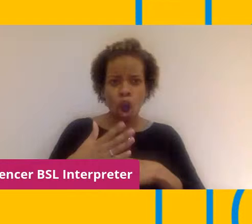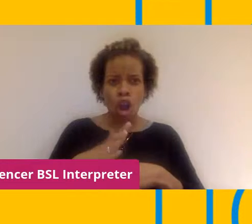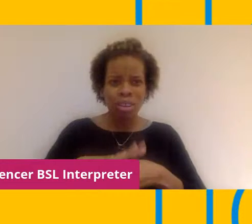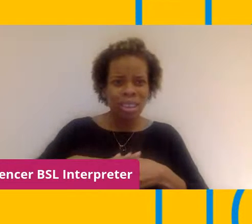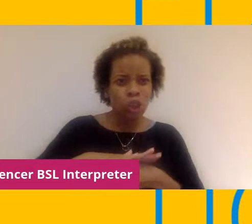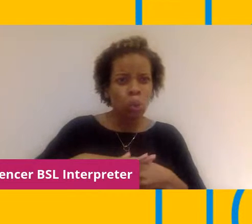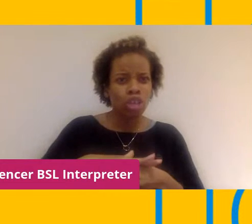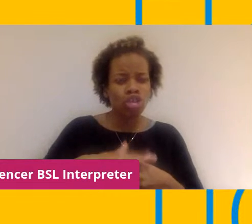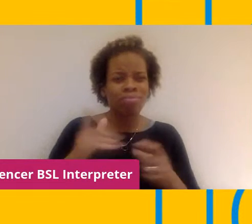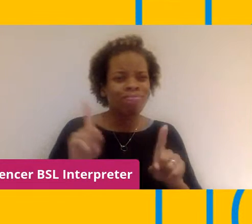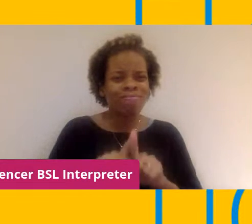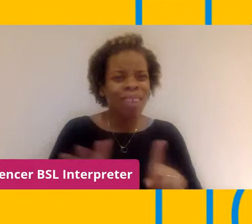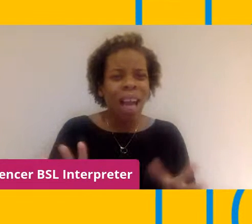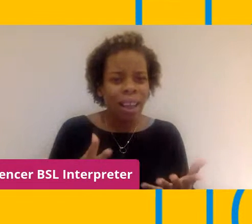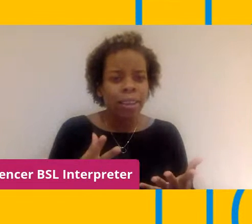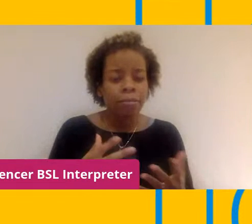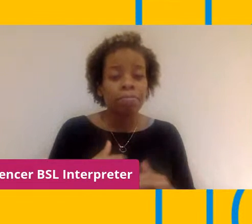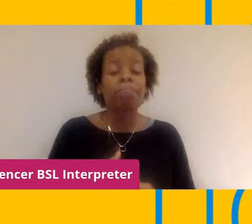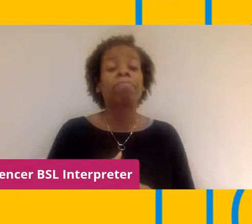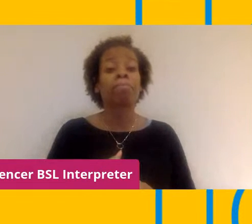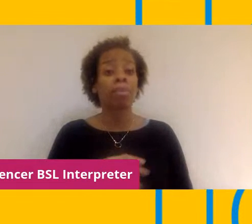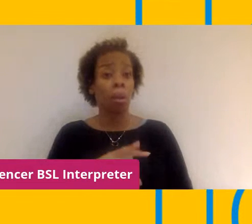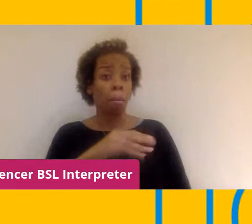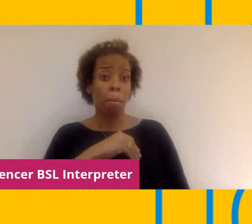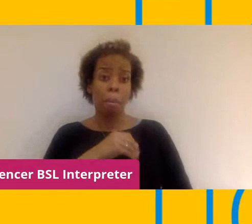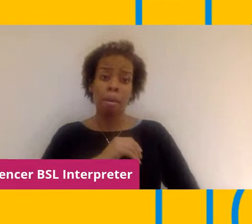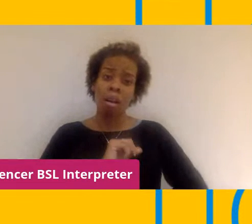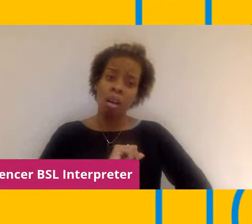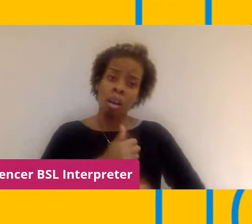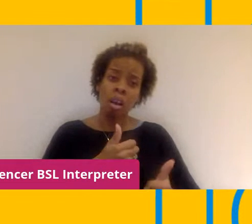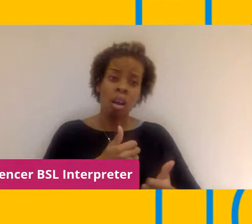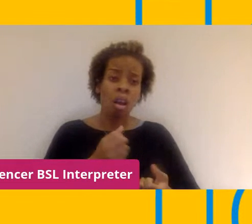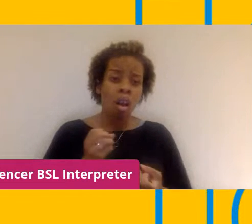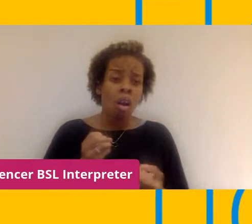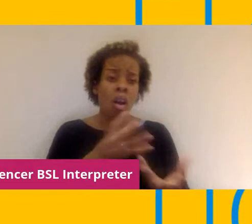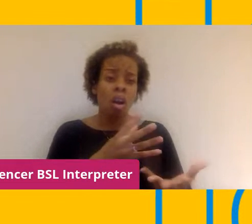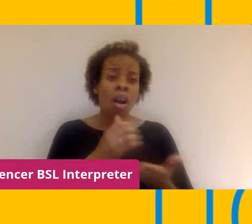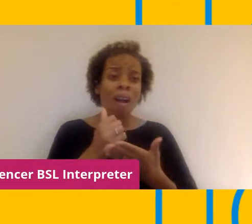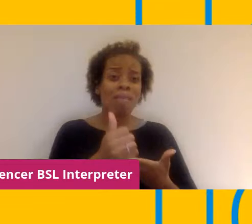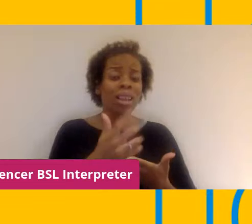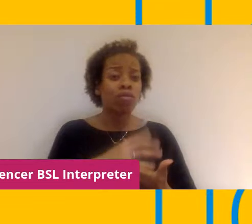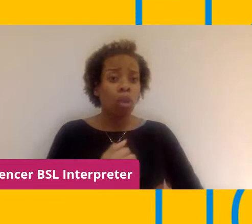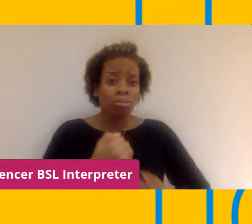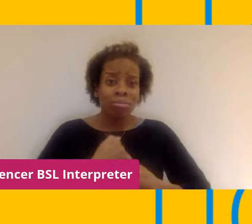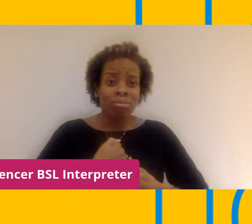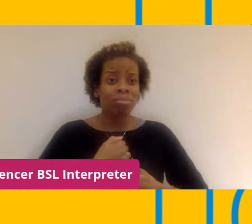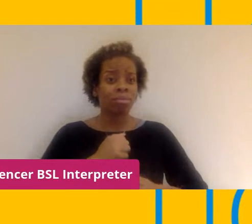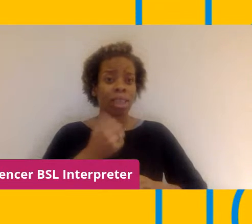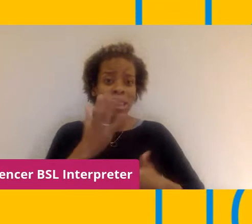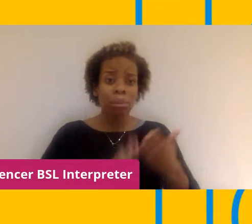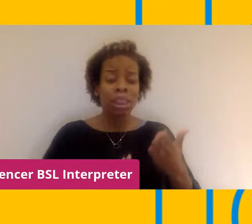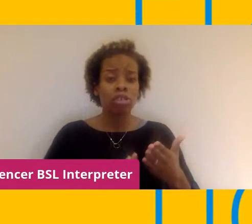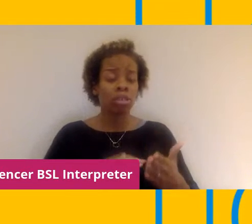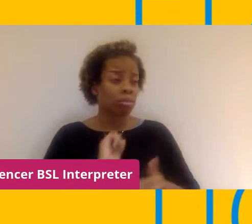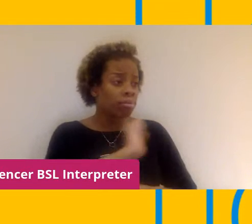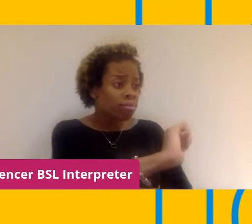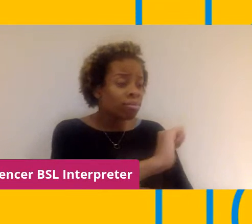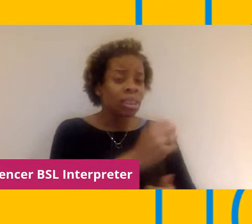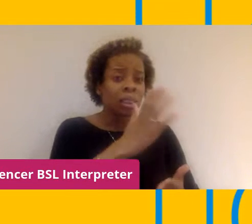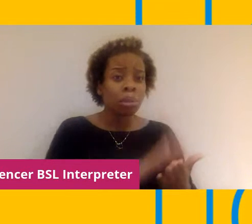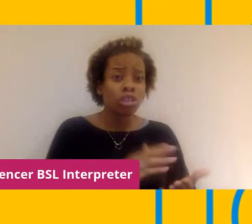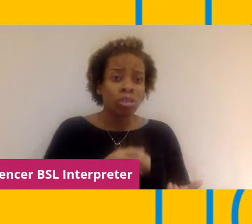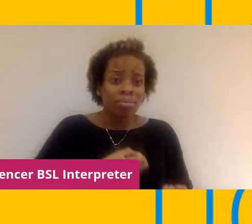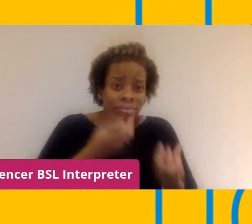also found is that members are very good at offering advice from their own experience. So it's very much a dialogue between professional